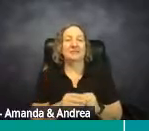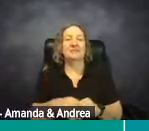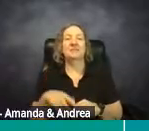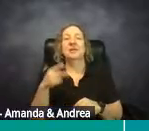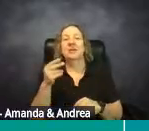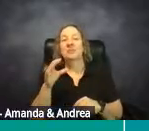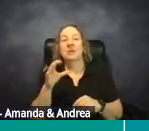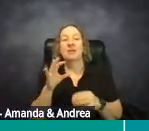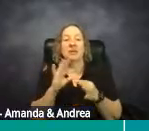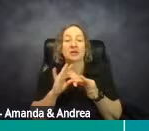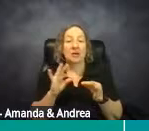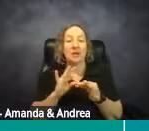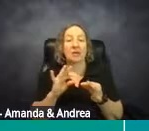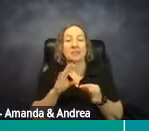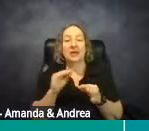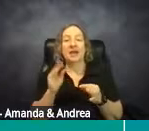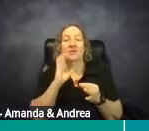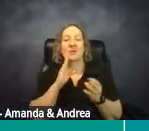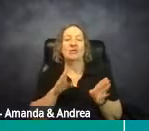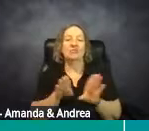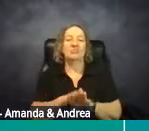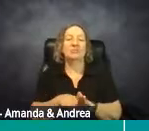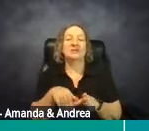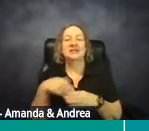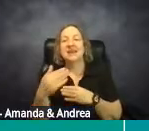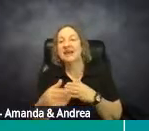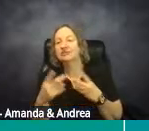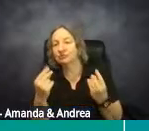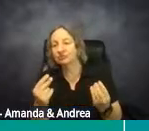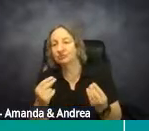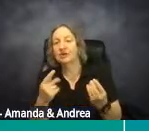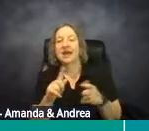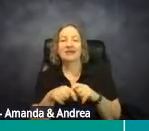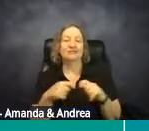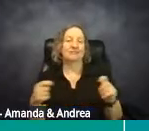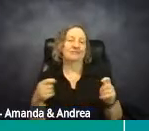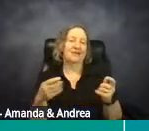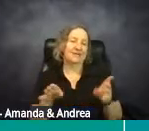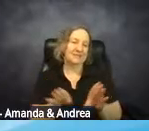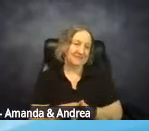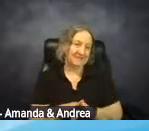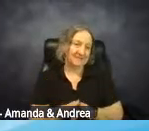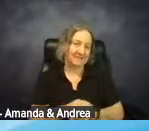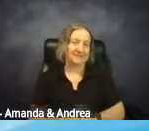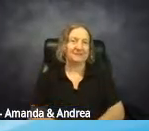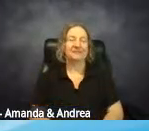comment and we'll conclude with some next steps and wrap up.